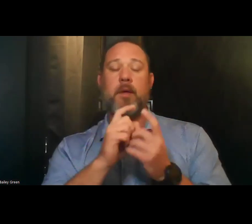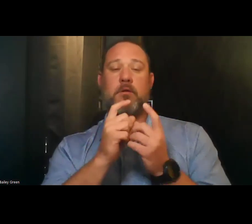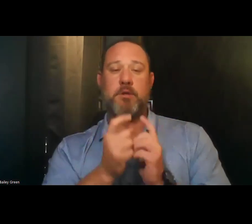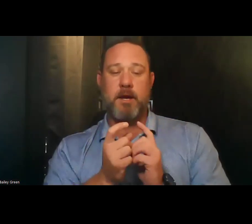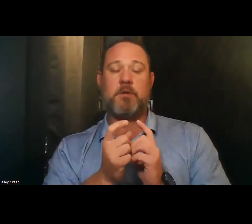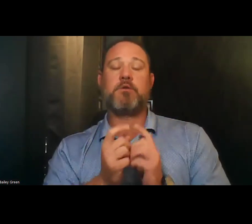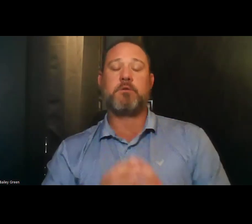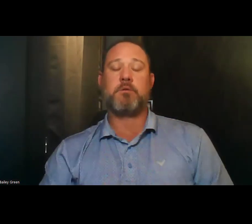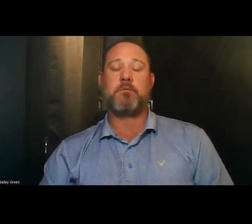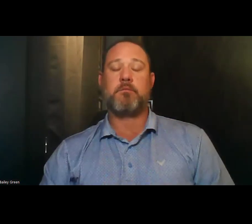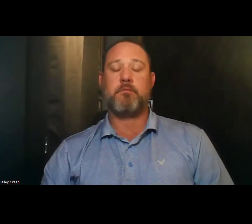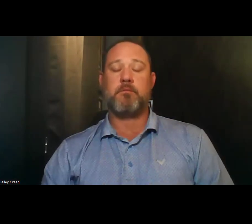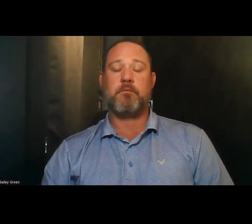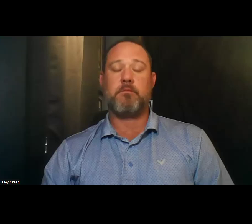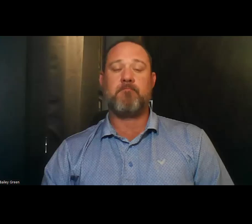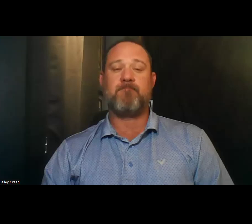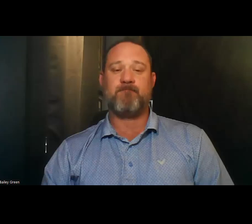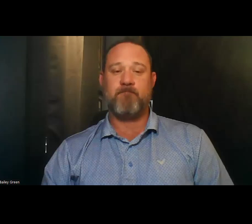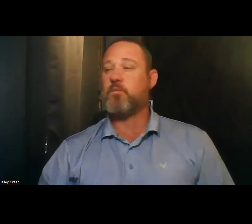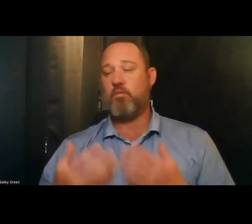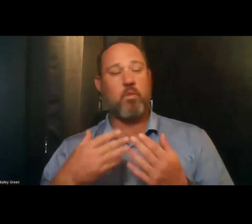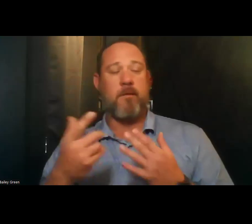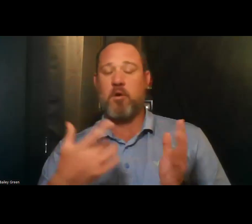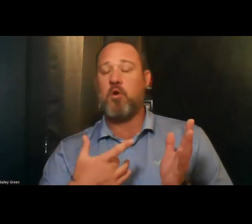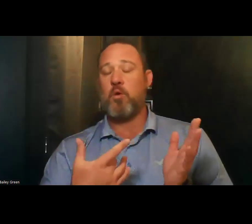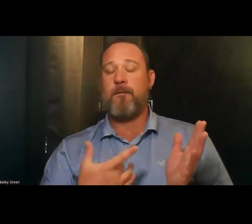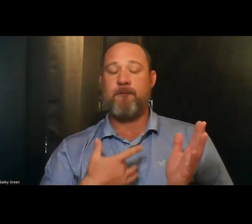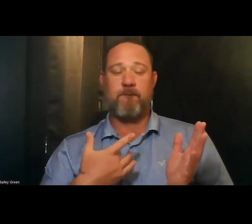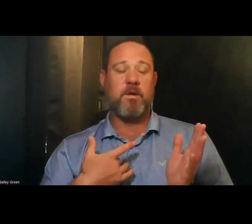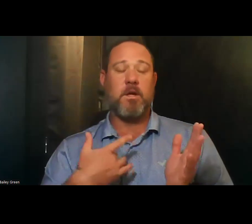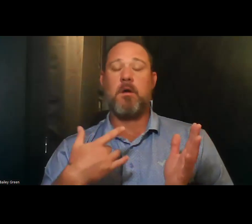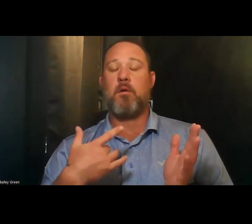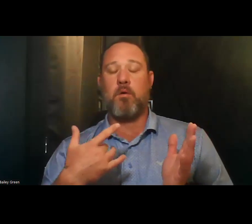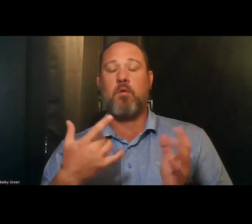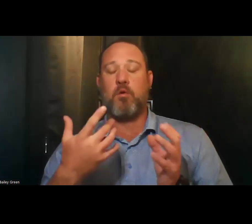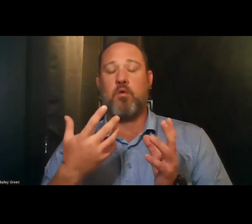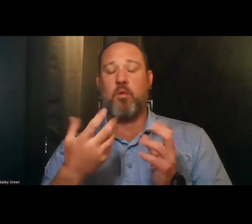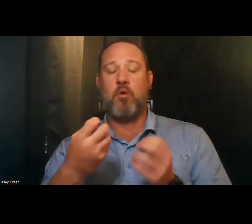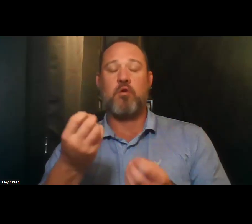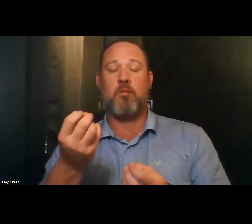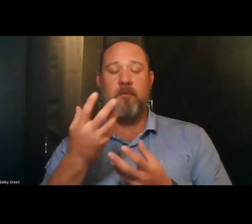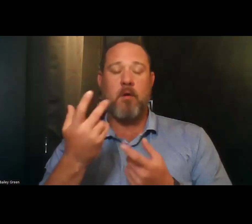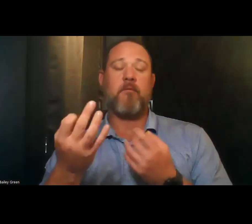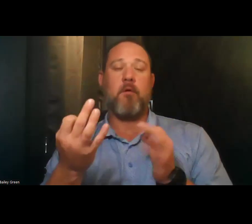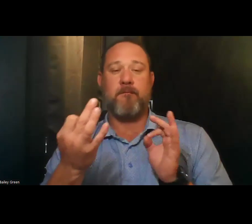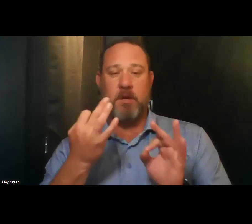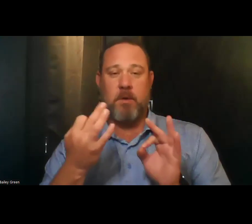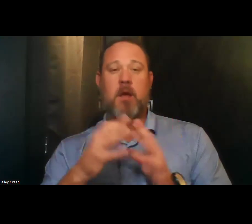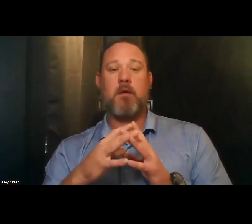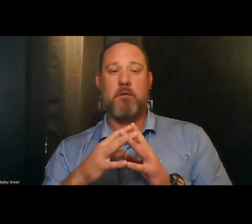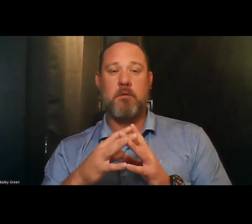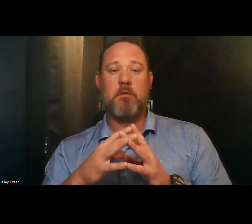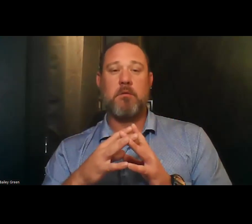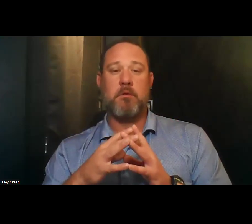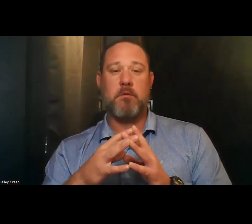changes to whatever you guys feel that you guys want to provide in terms of feedback.